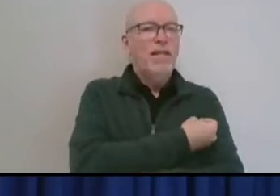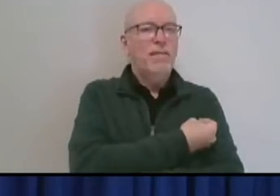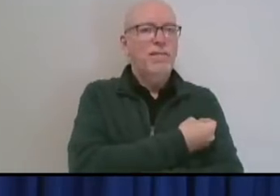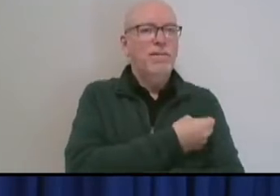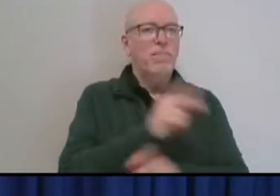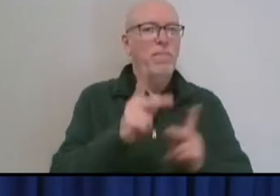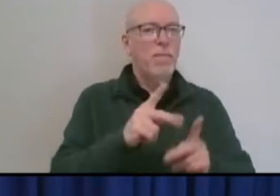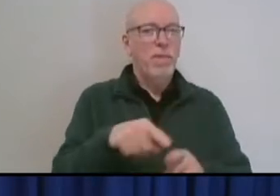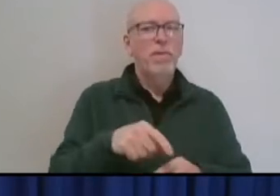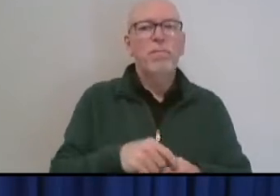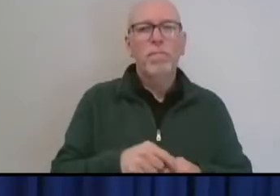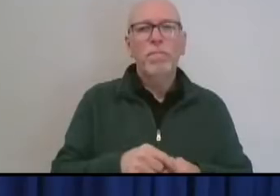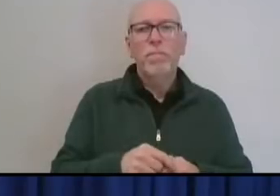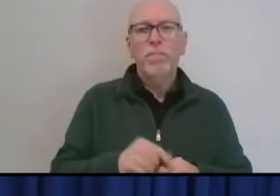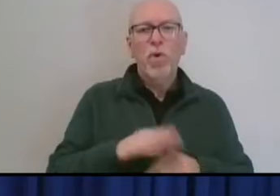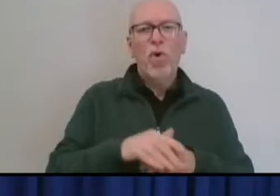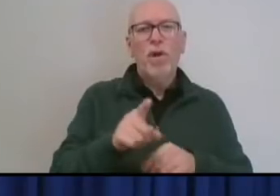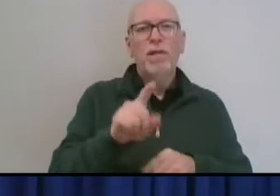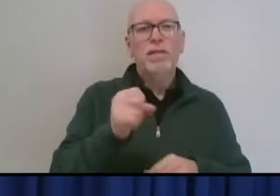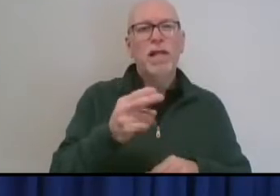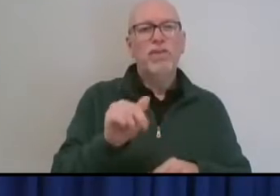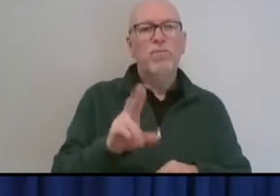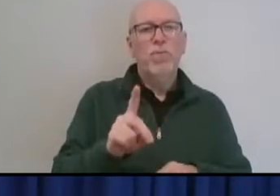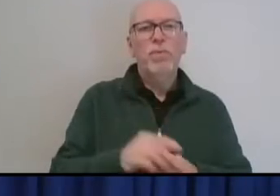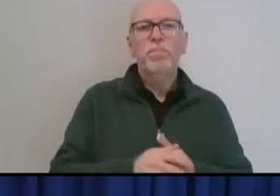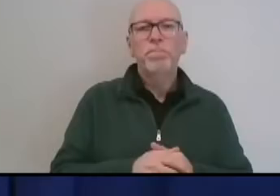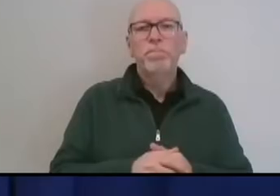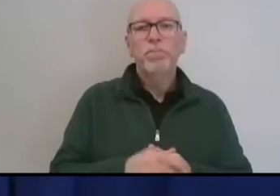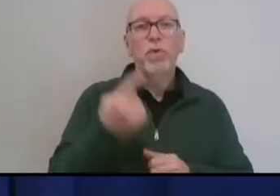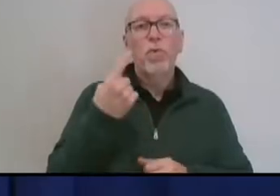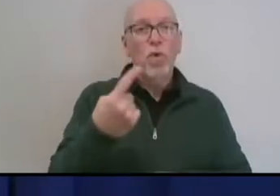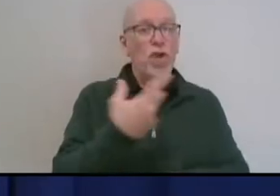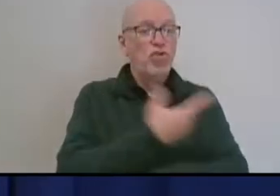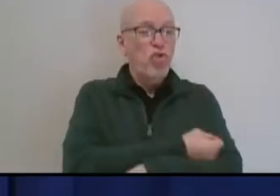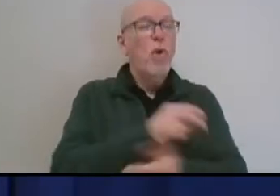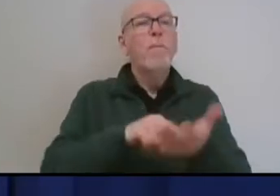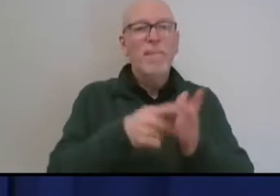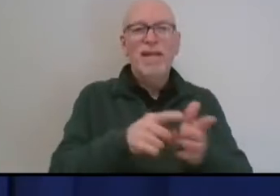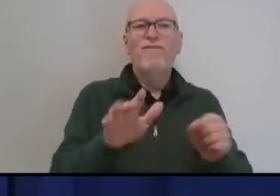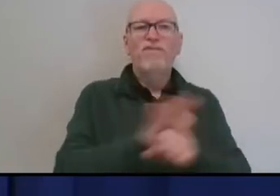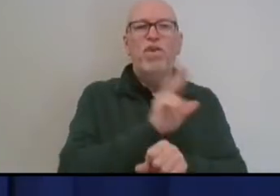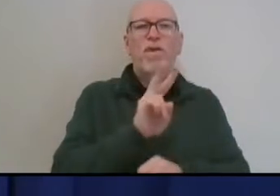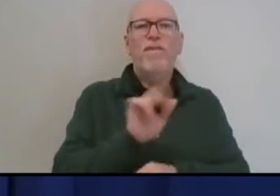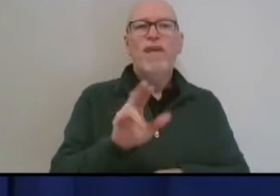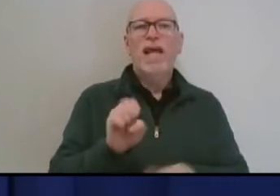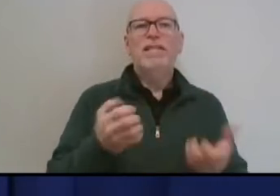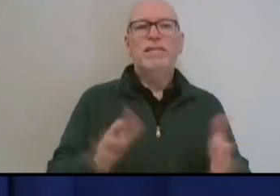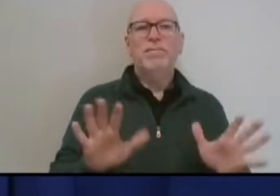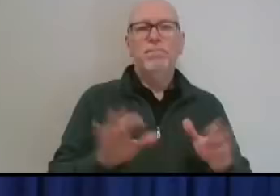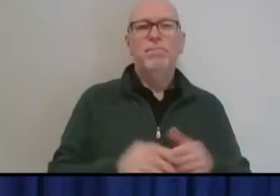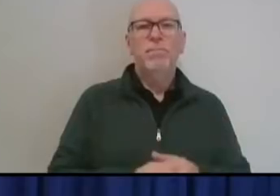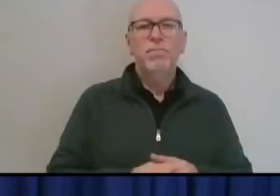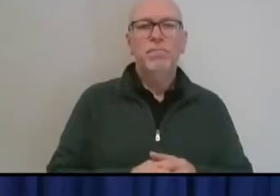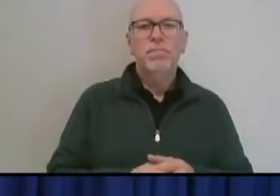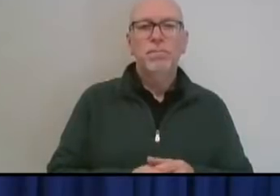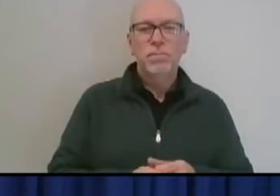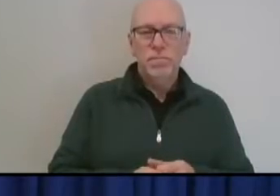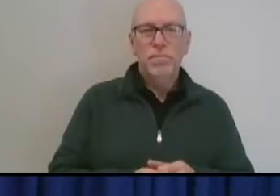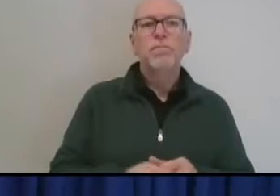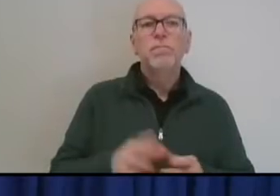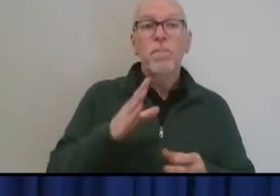individuals on our dashboard. One dose, and they'll show up as a fully vaccinated individual. Yeah,